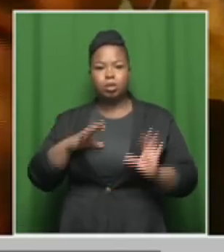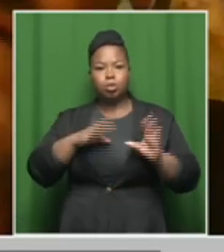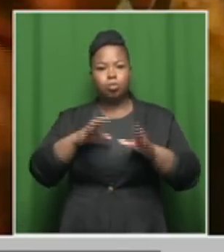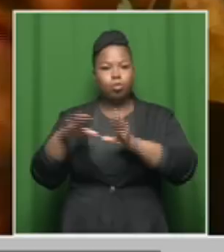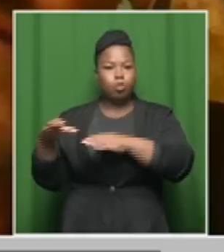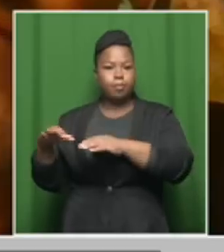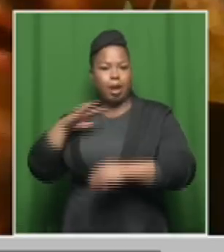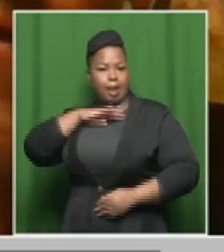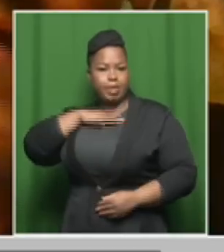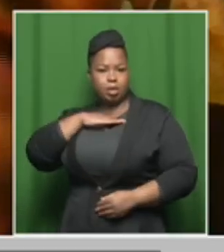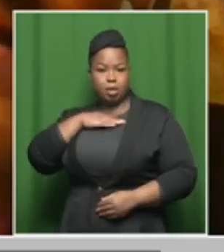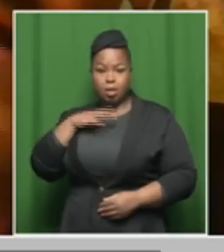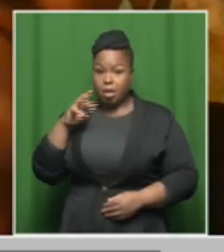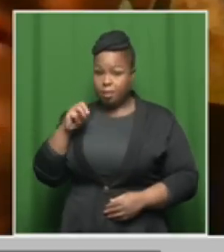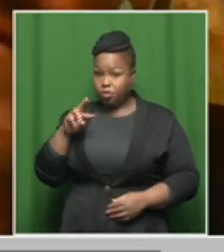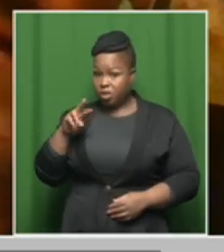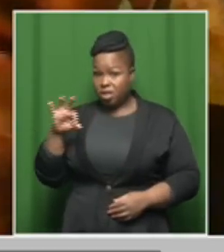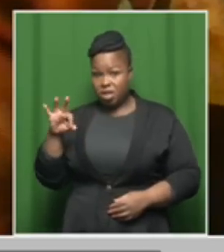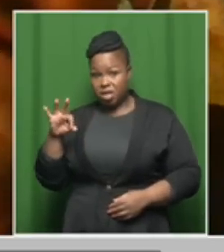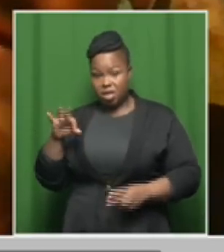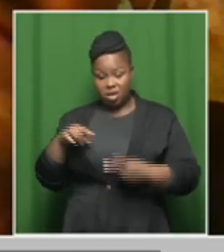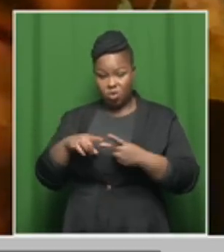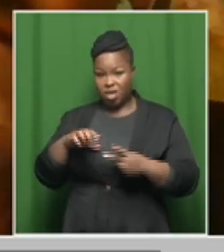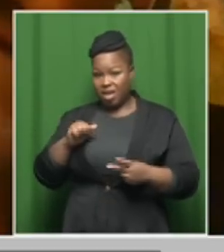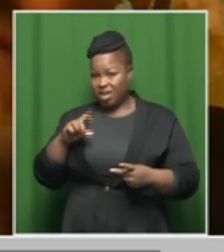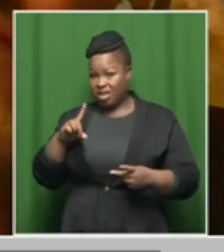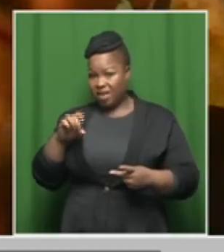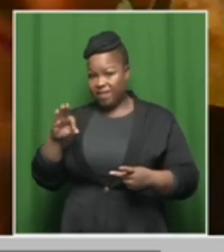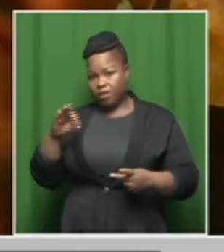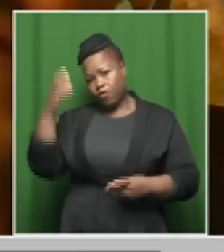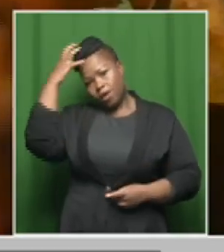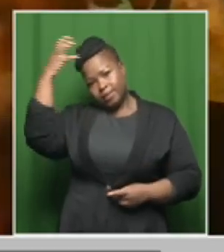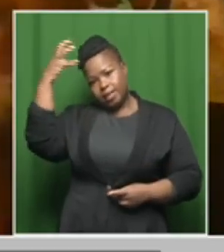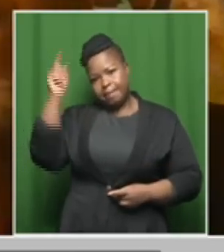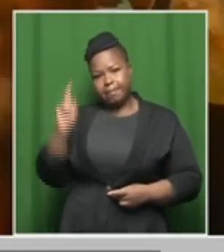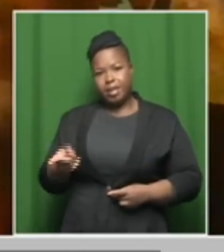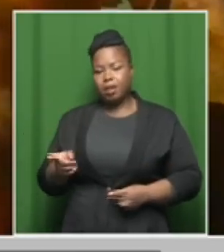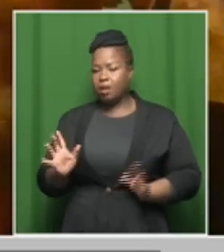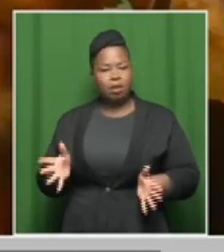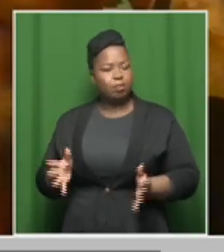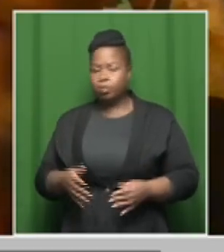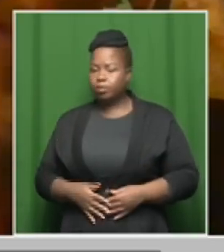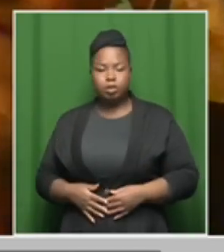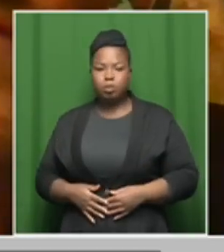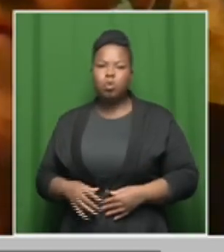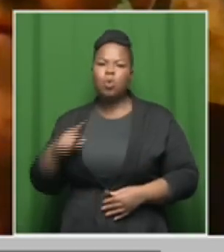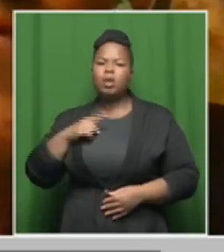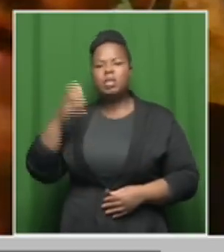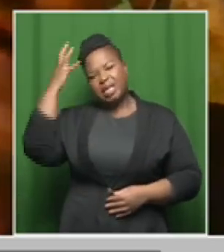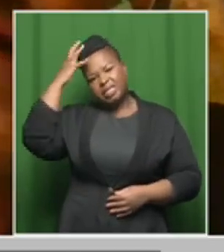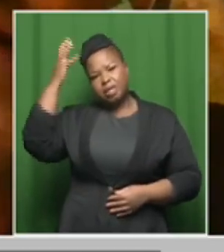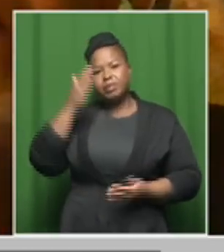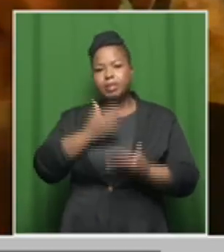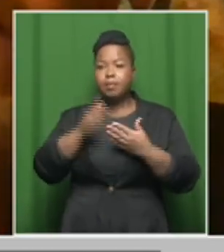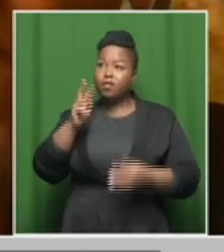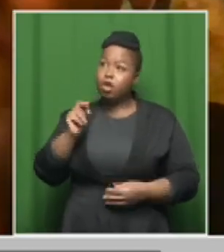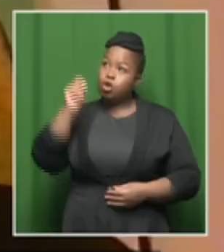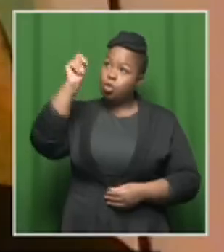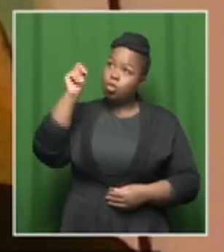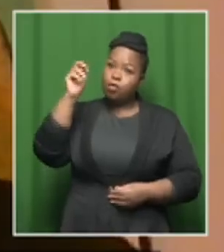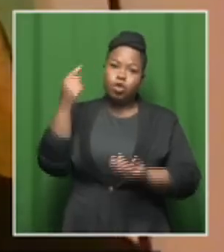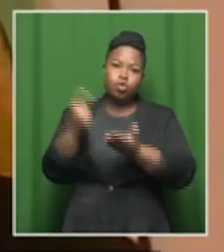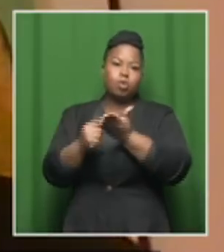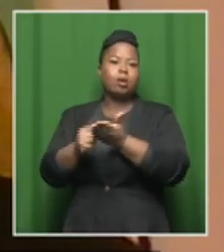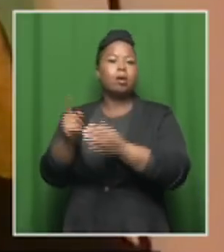not just the M23 or the ADF, which is an Islamist group operating up in north or the border to Uganda. It's a lot of